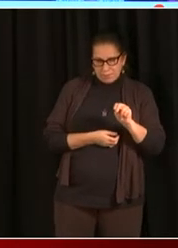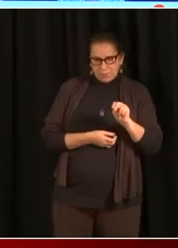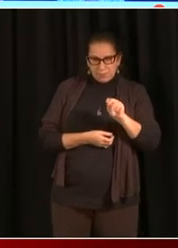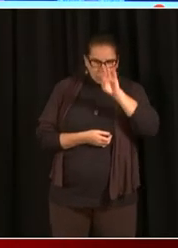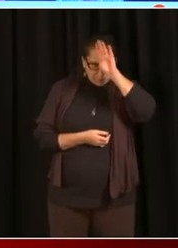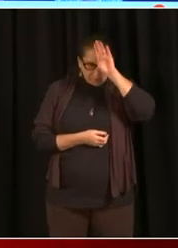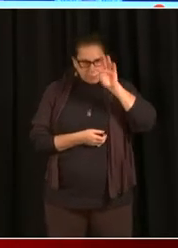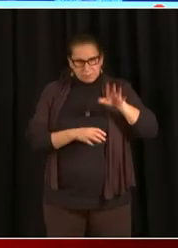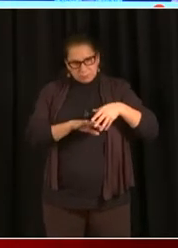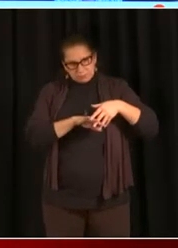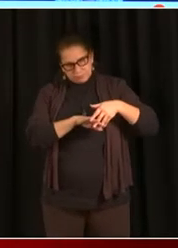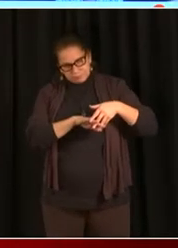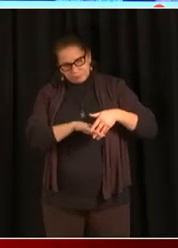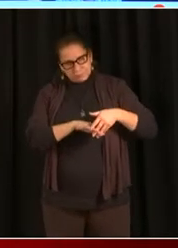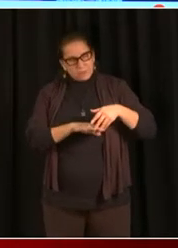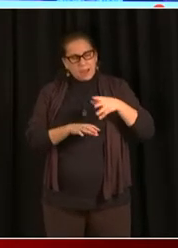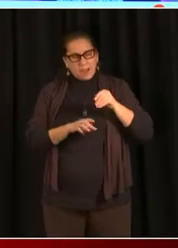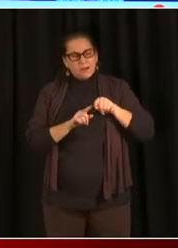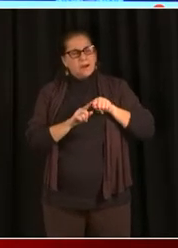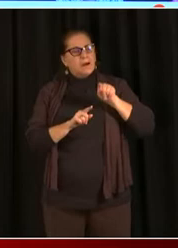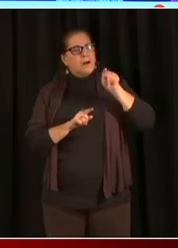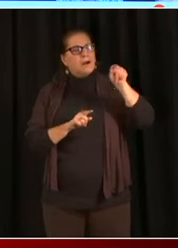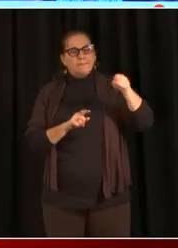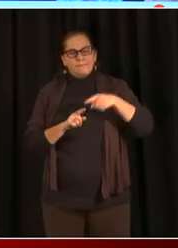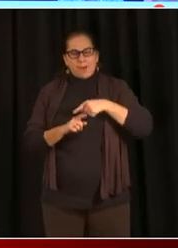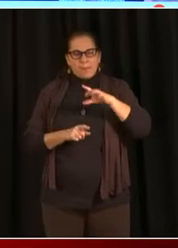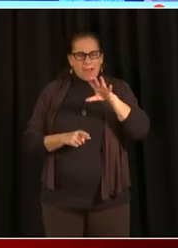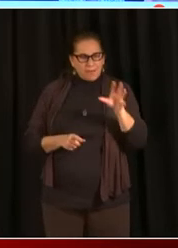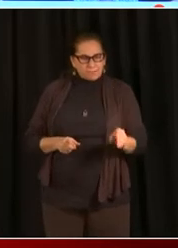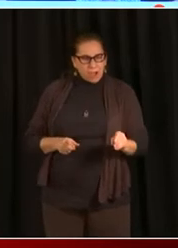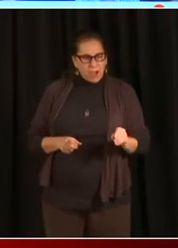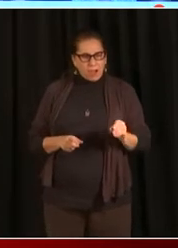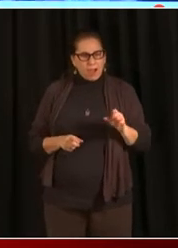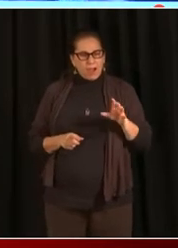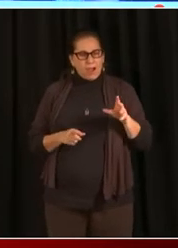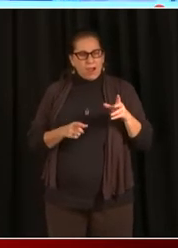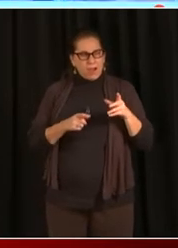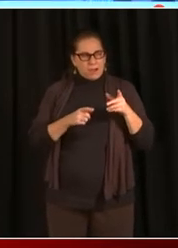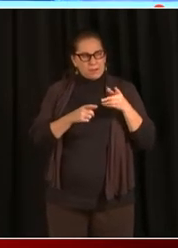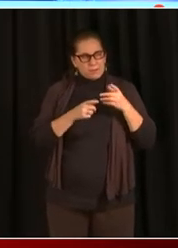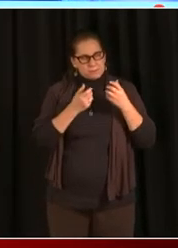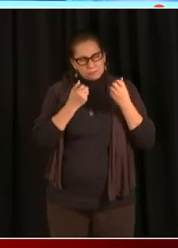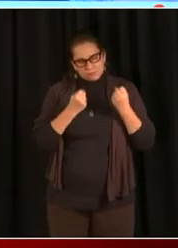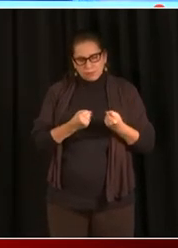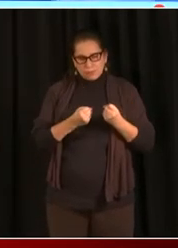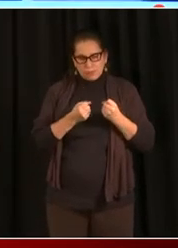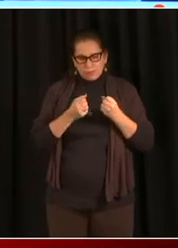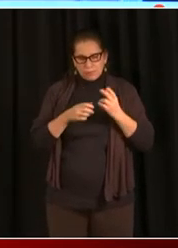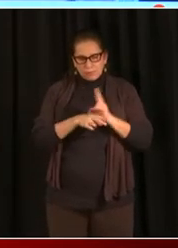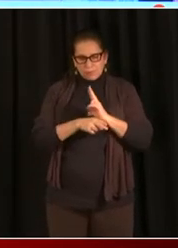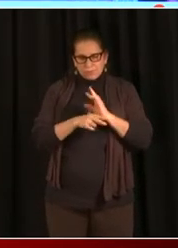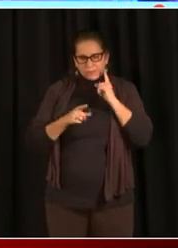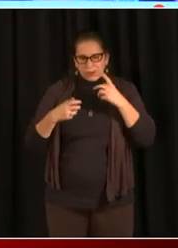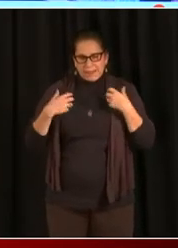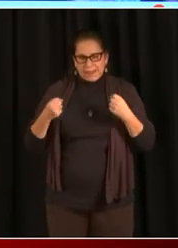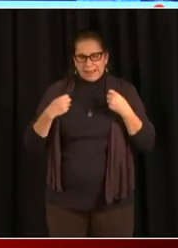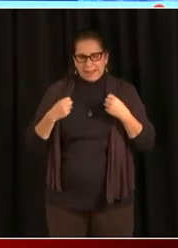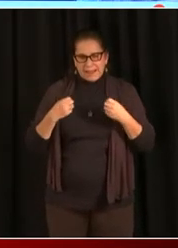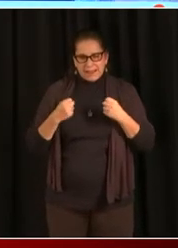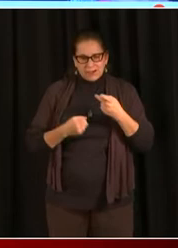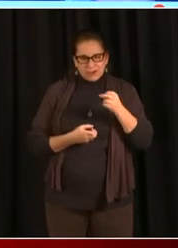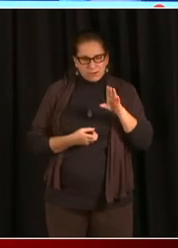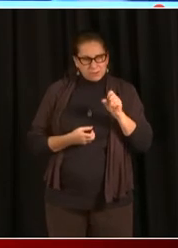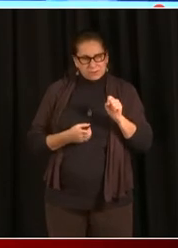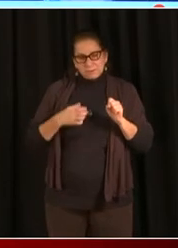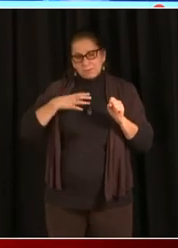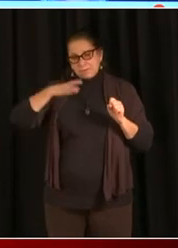in African and Asian and Native American healing. And then my father's family is from the